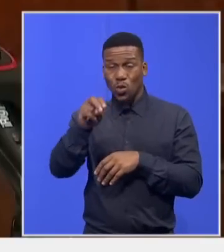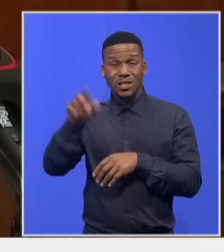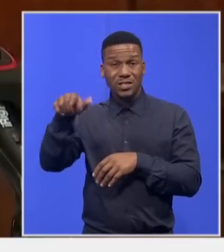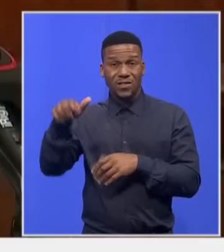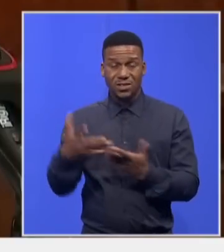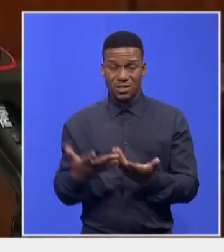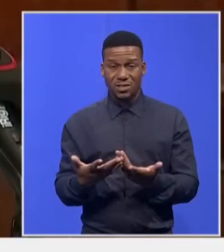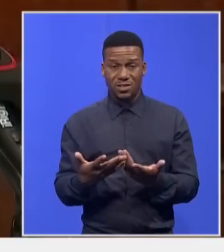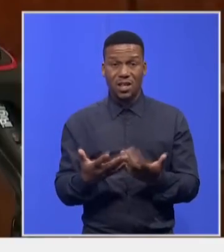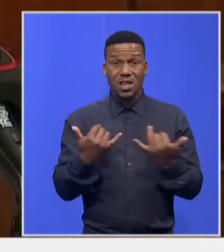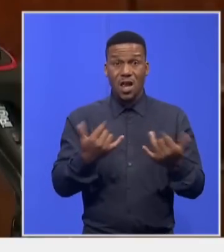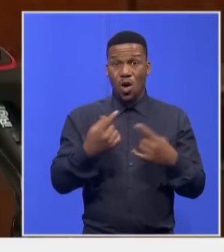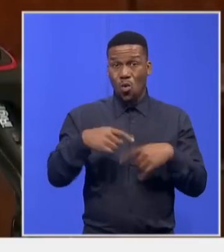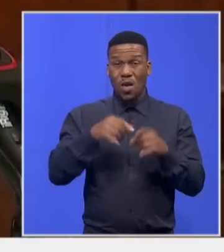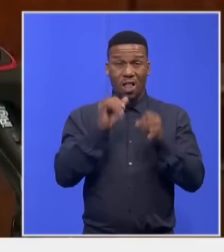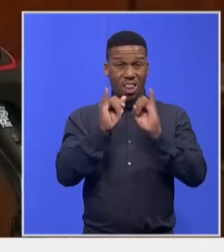at